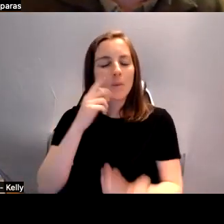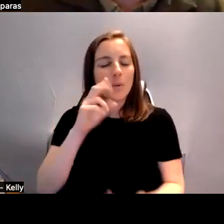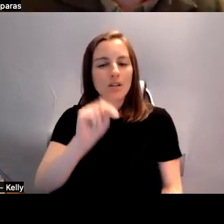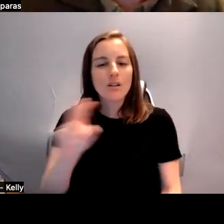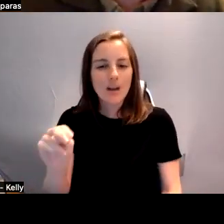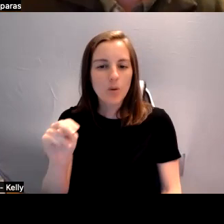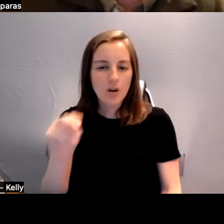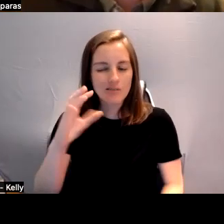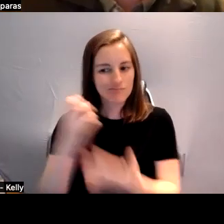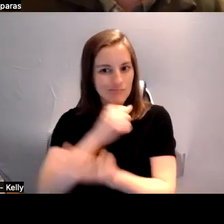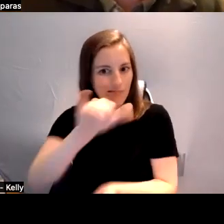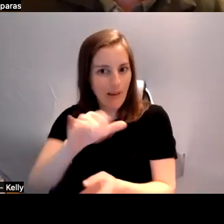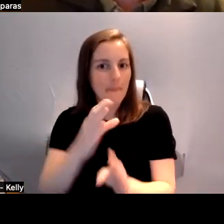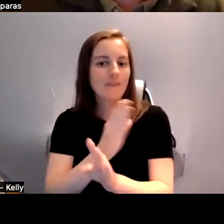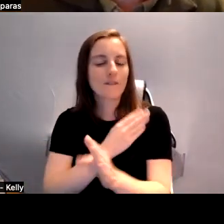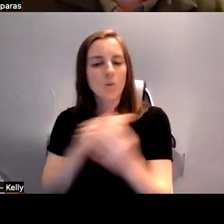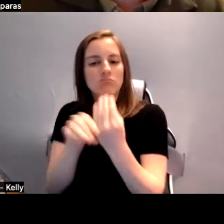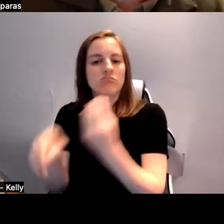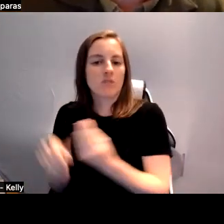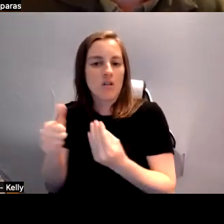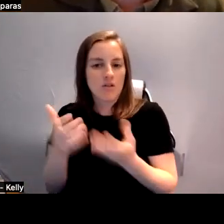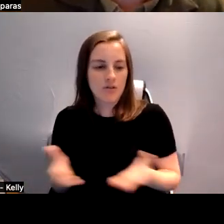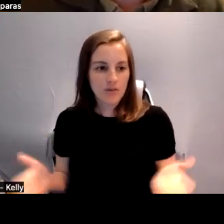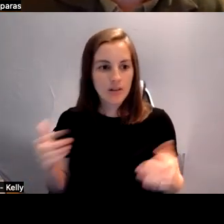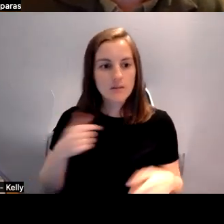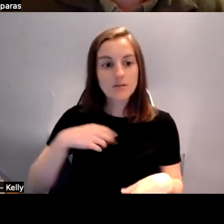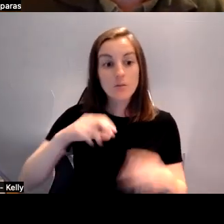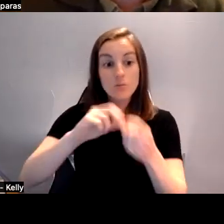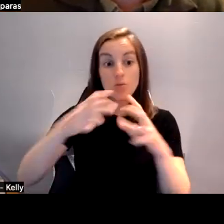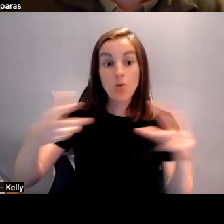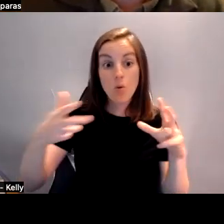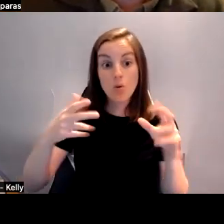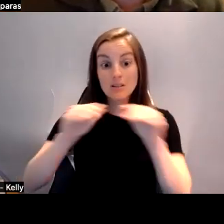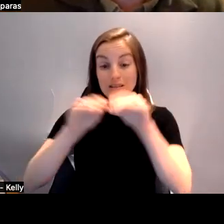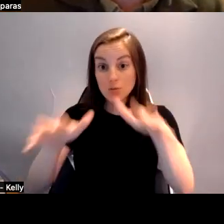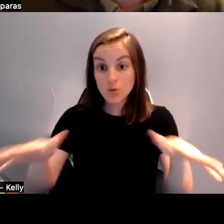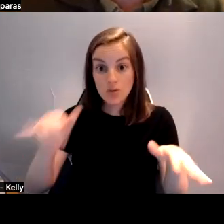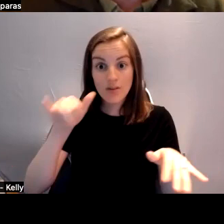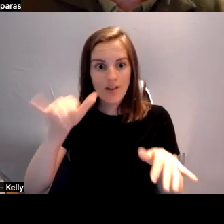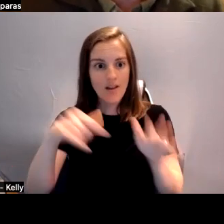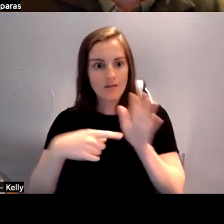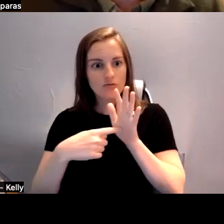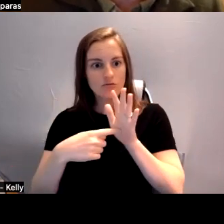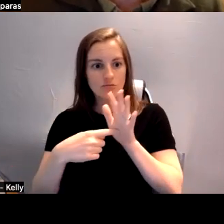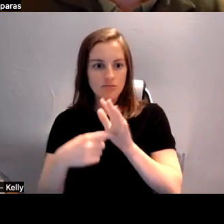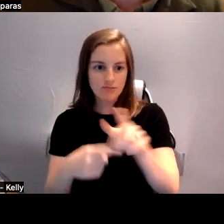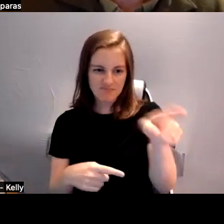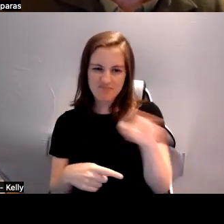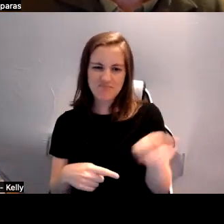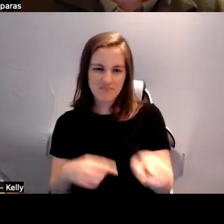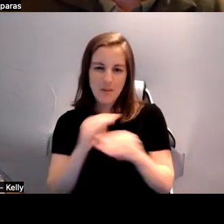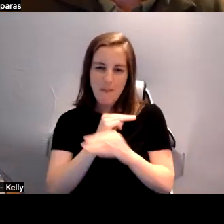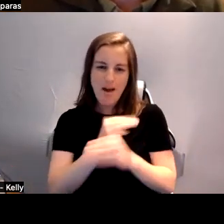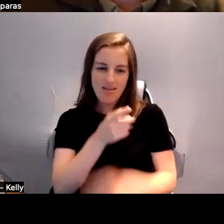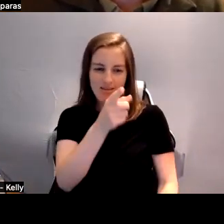other things. And probability distribution is formed as this exponentiation of the logits divided by this temperature.